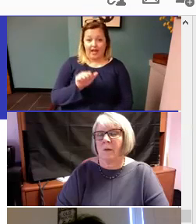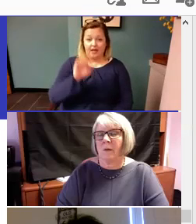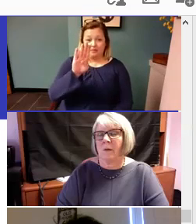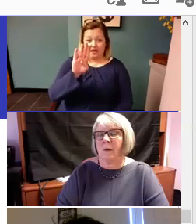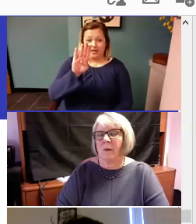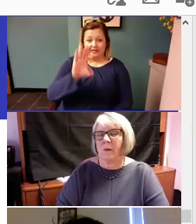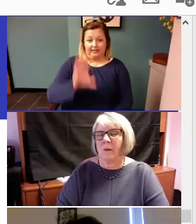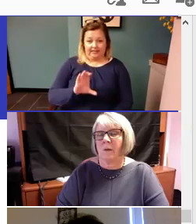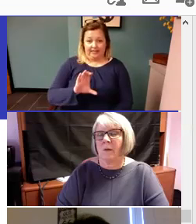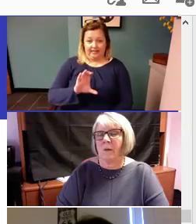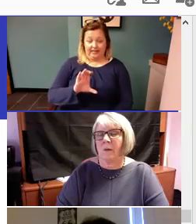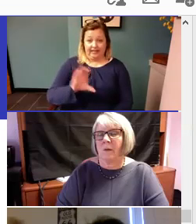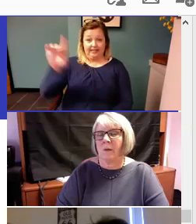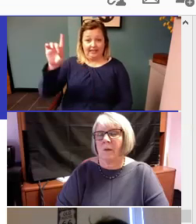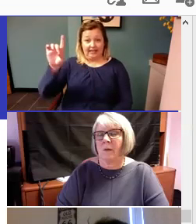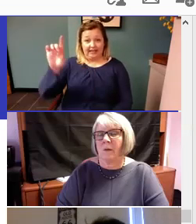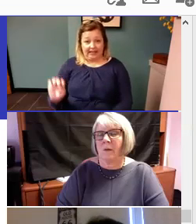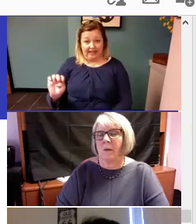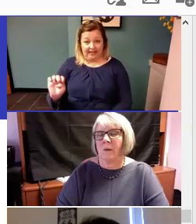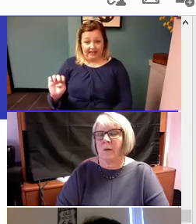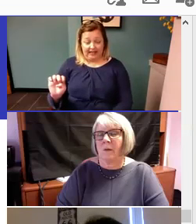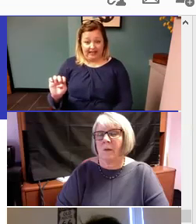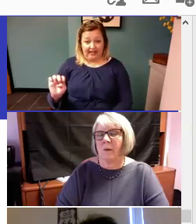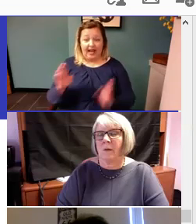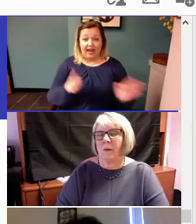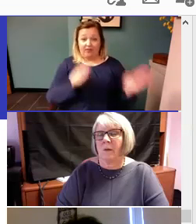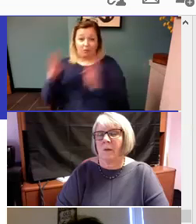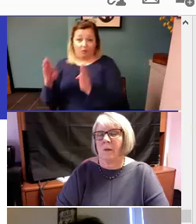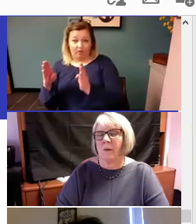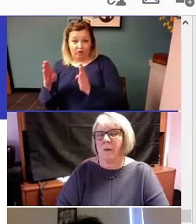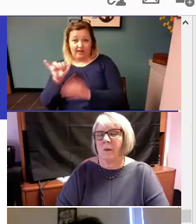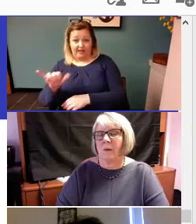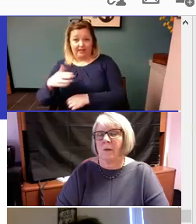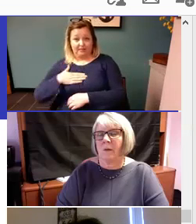my current set of vertices that we have. So